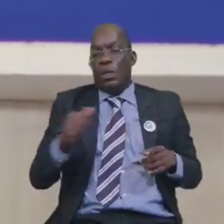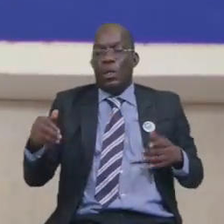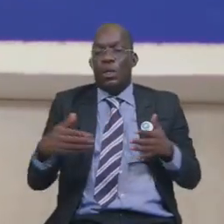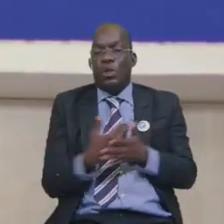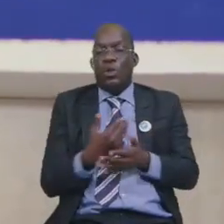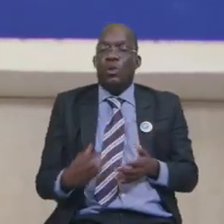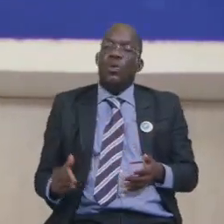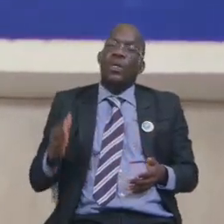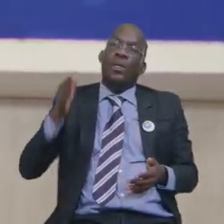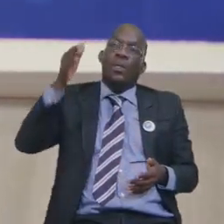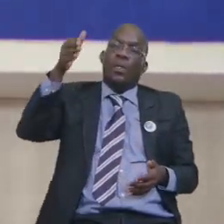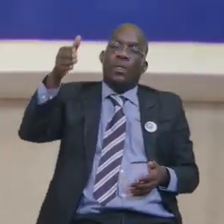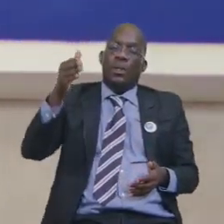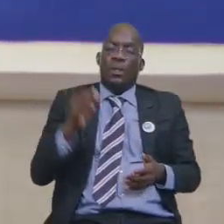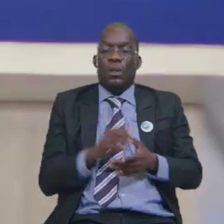destiny.